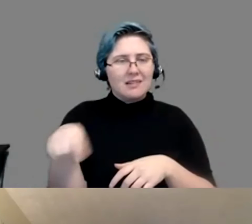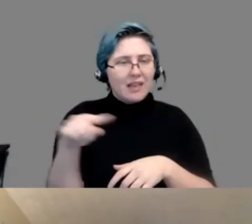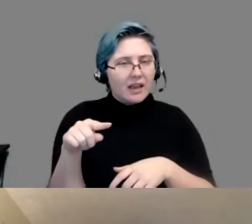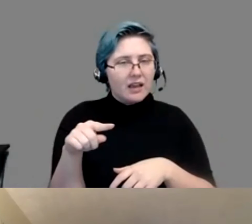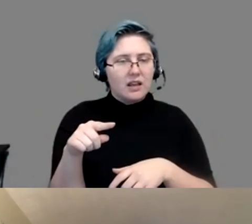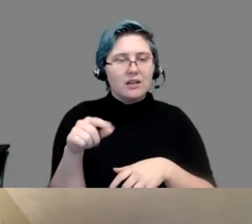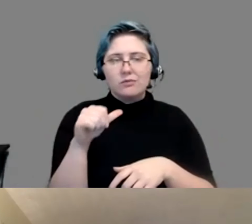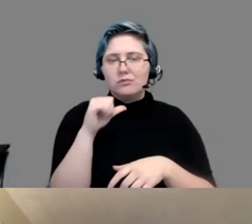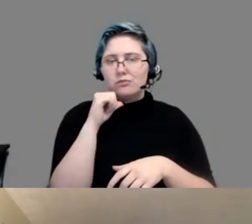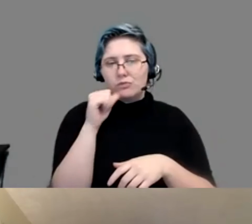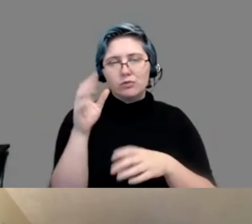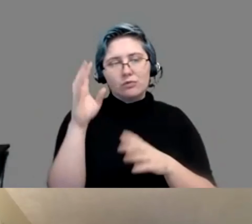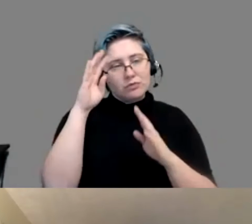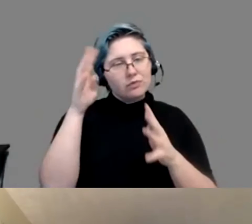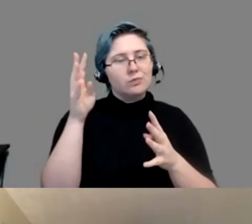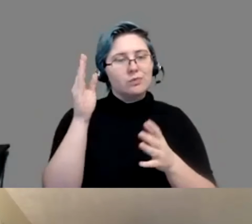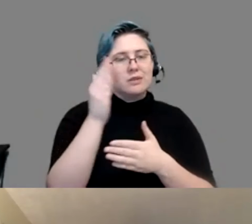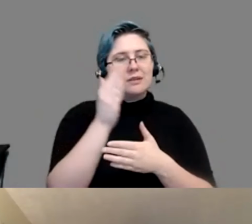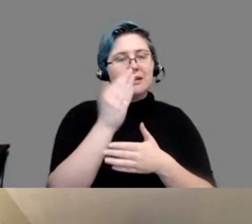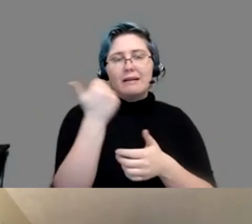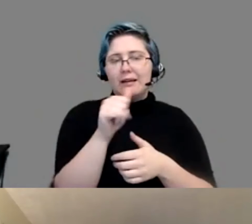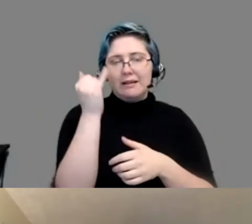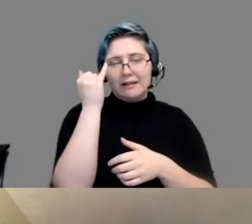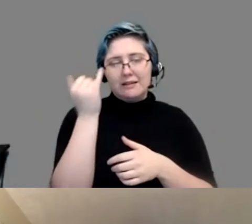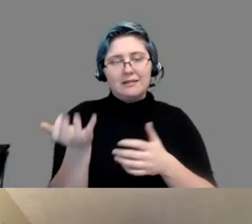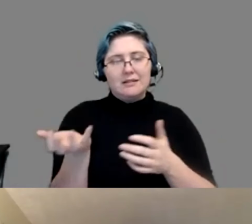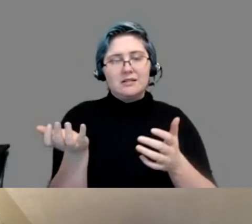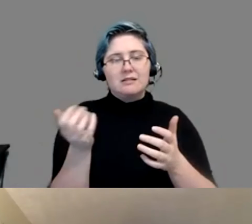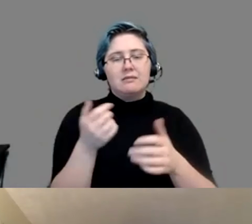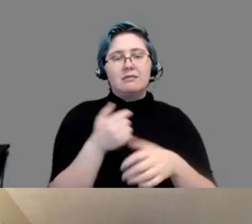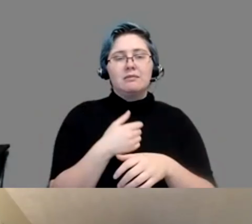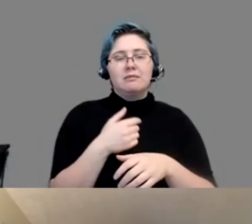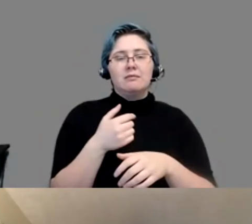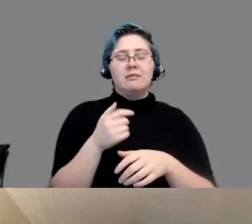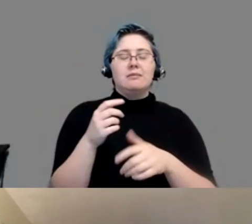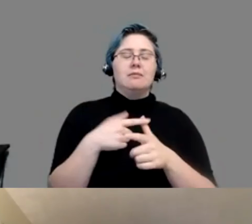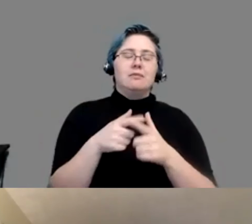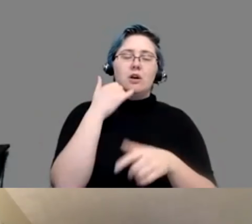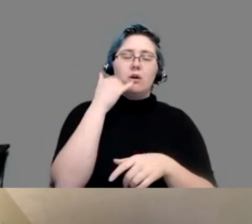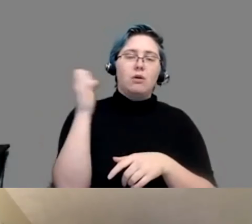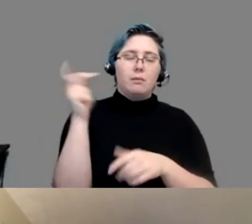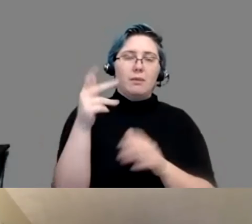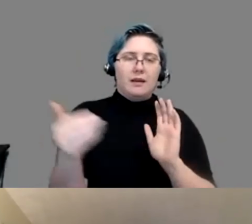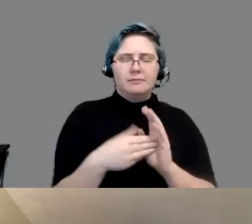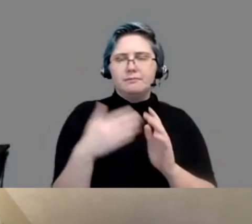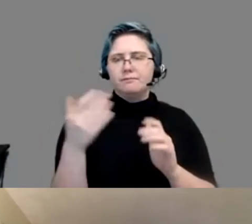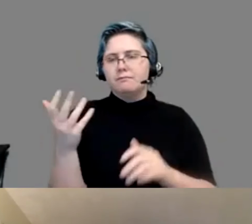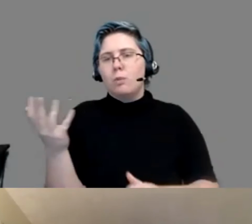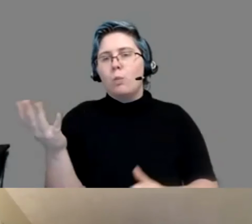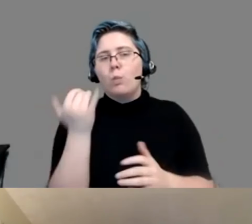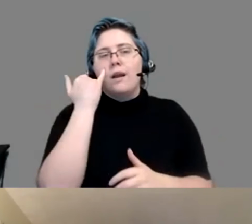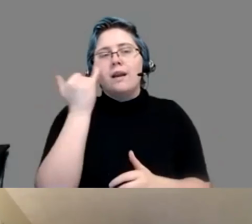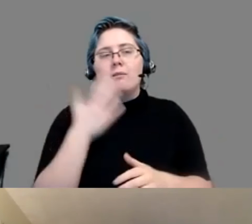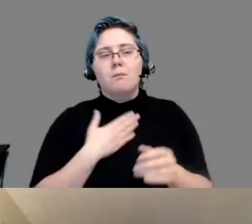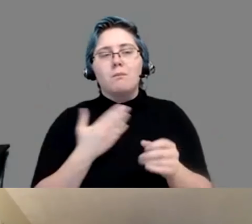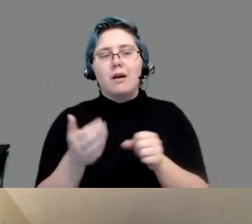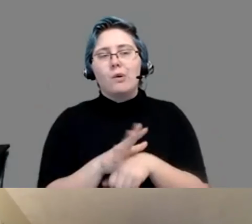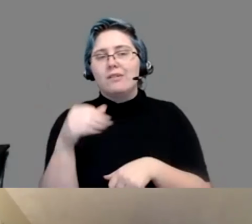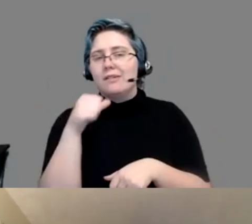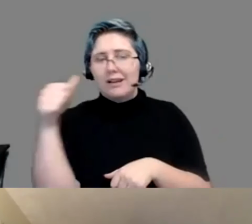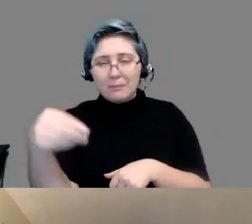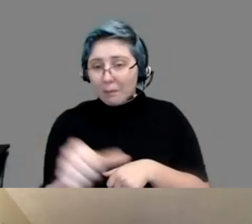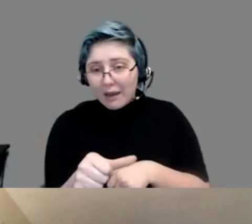come up with some ideas, then you could come back and ask them, well, what if my waiver doesn't pay for